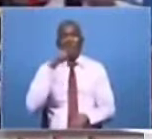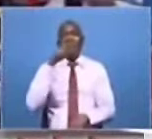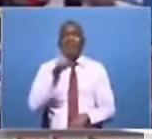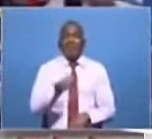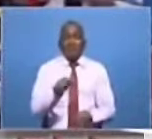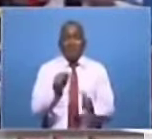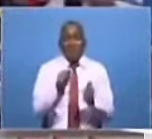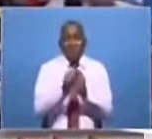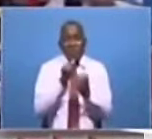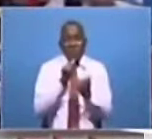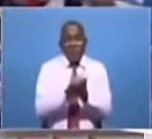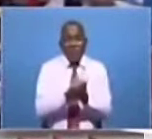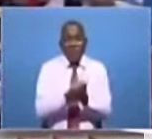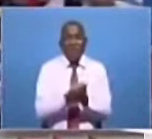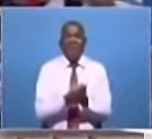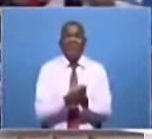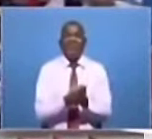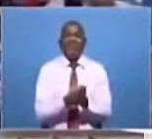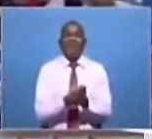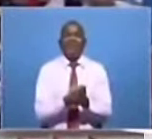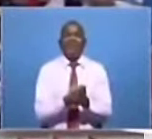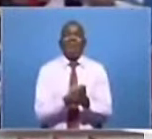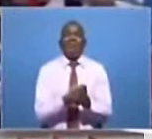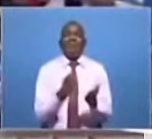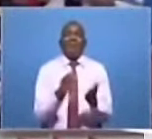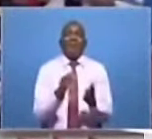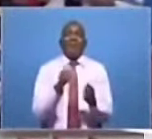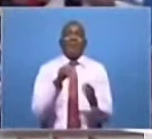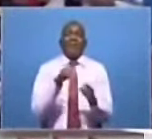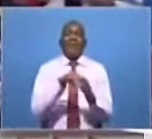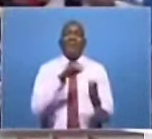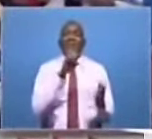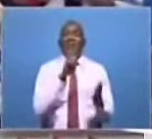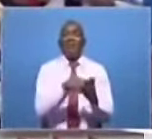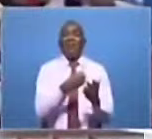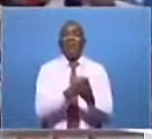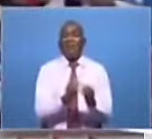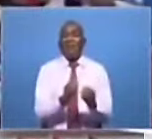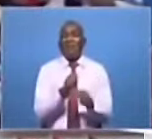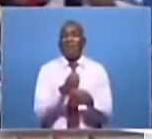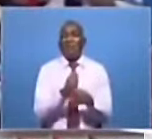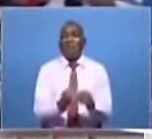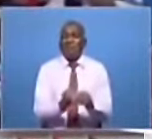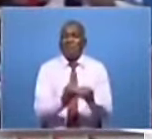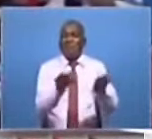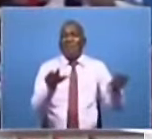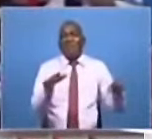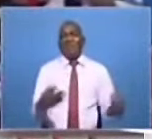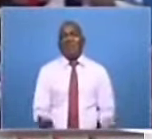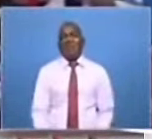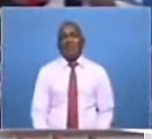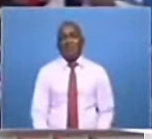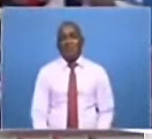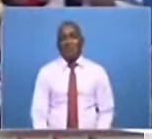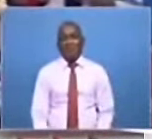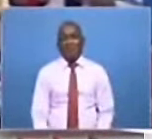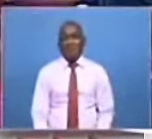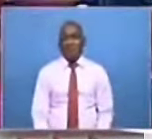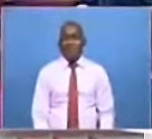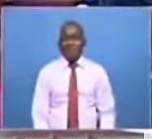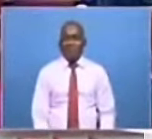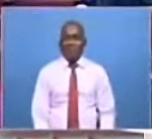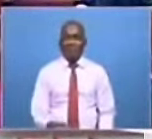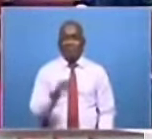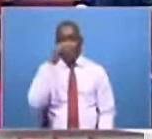reliance on that deposition, we close our case. I mean, we made that evidently clear in this court, because so